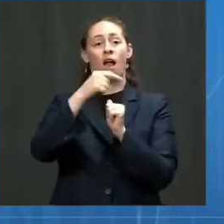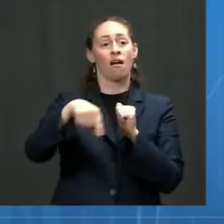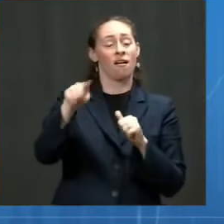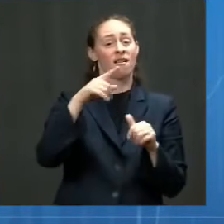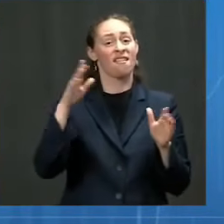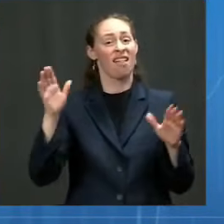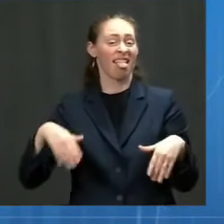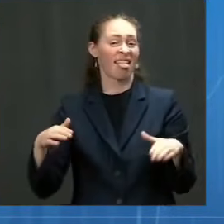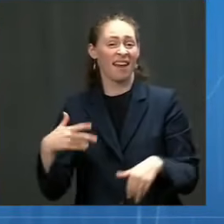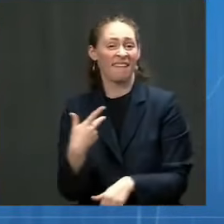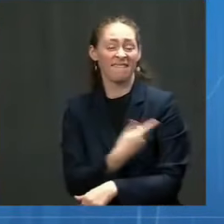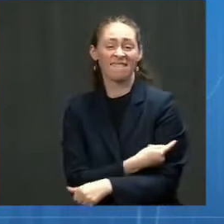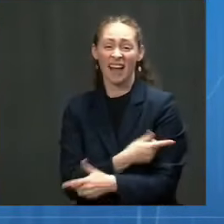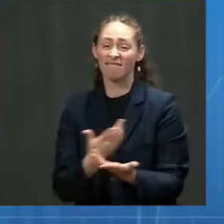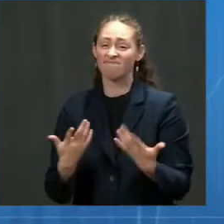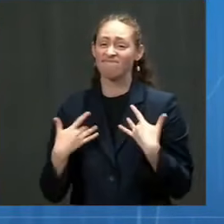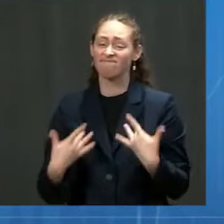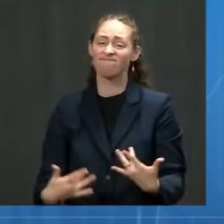question.